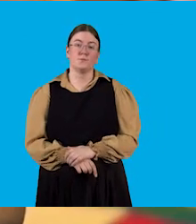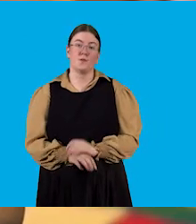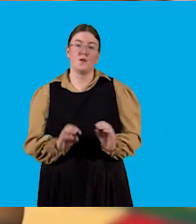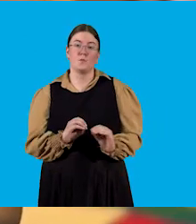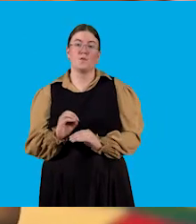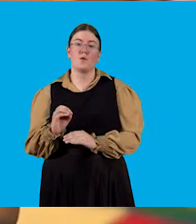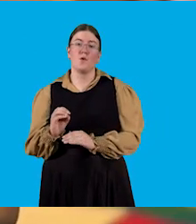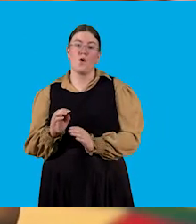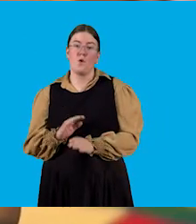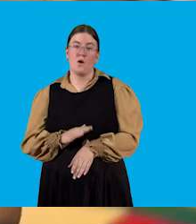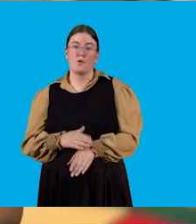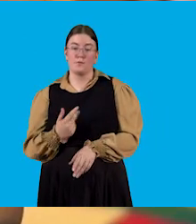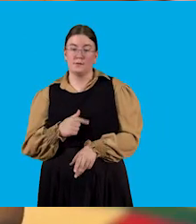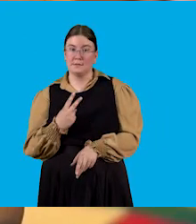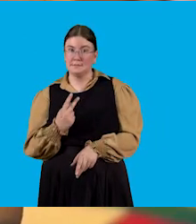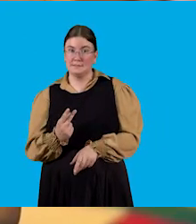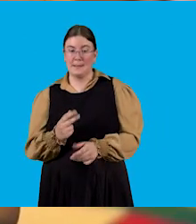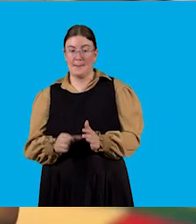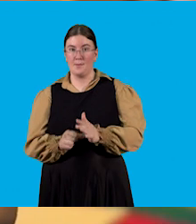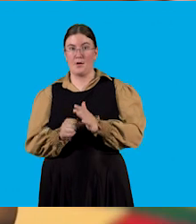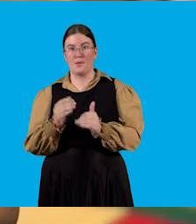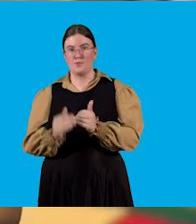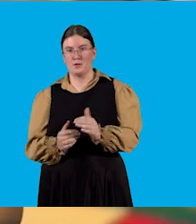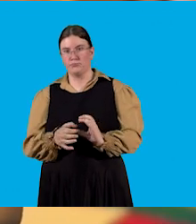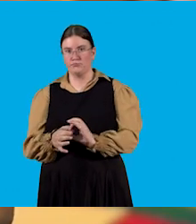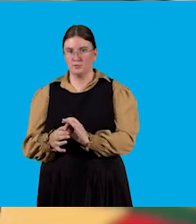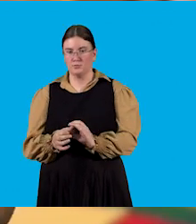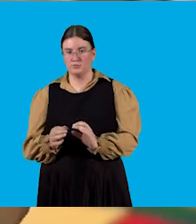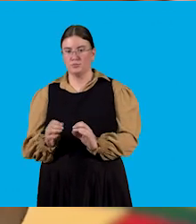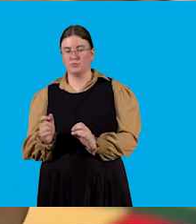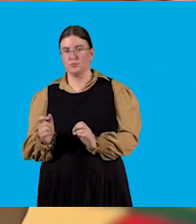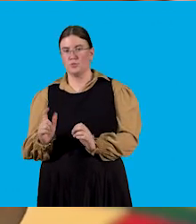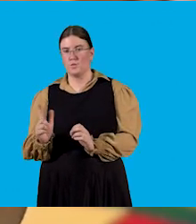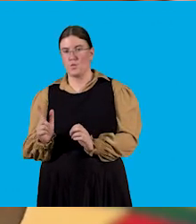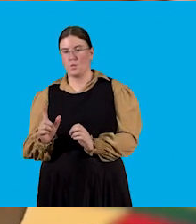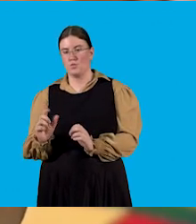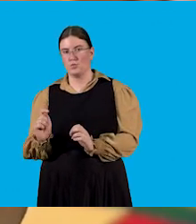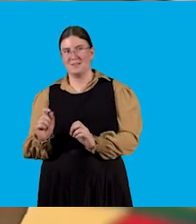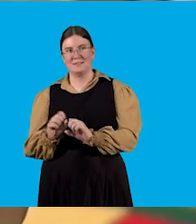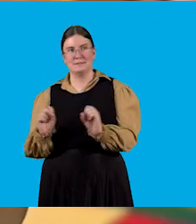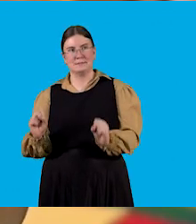will be looking at the main processes that are related to the excretory system.